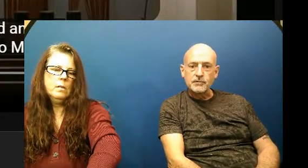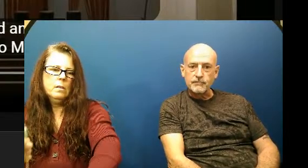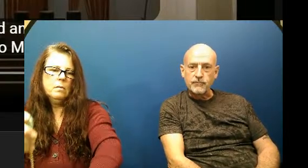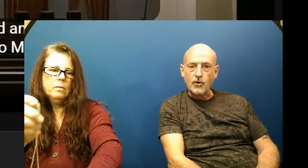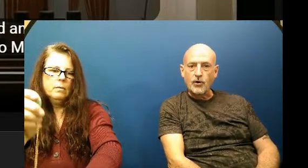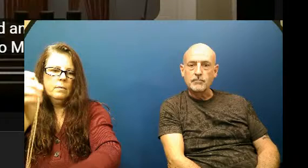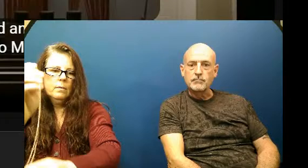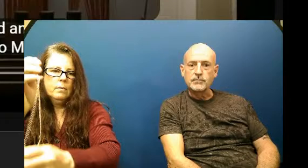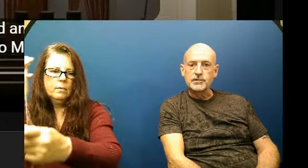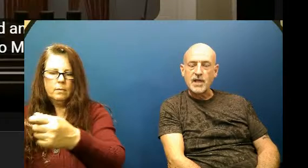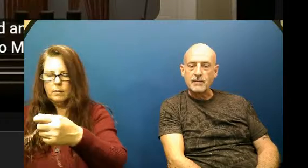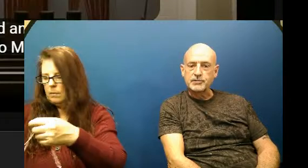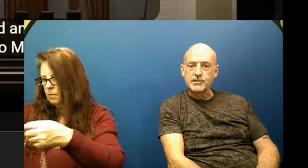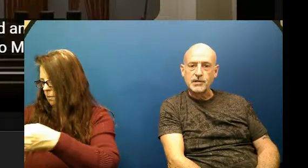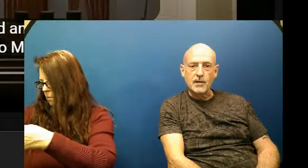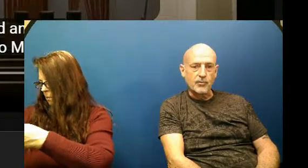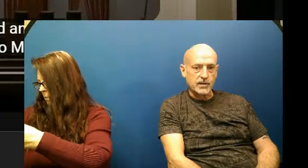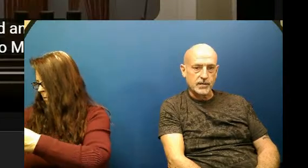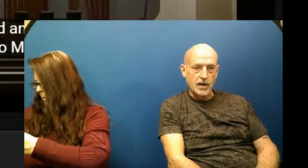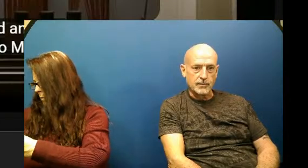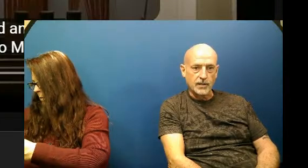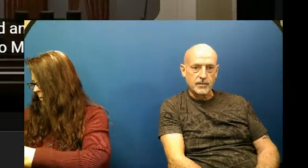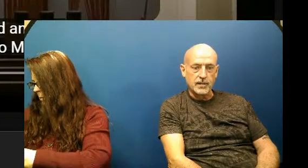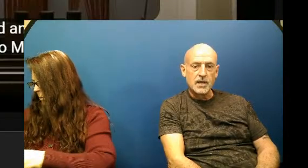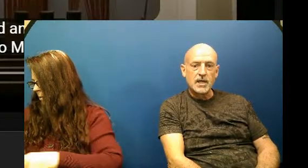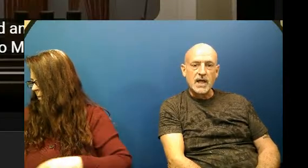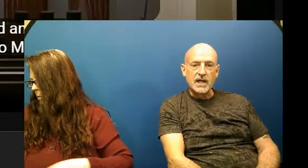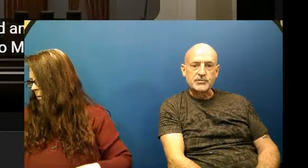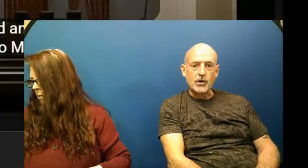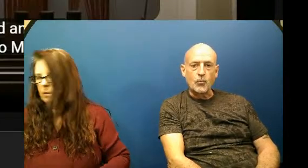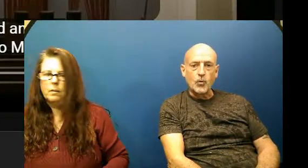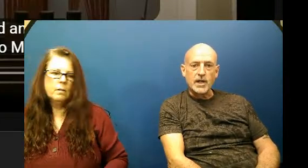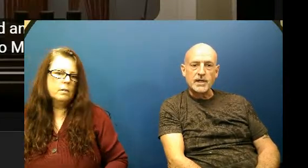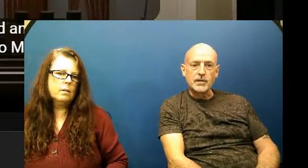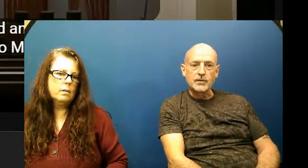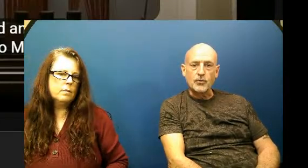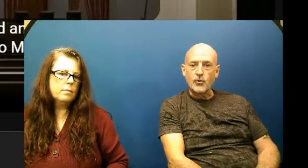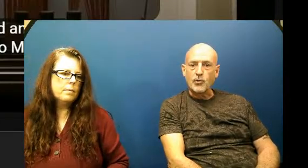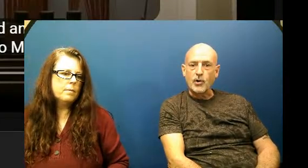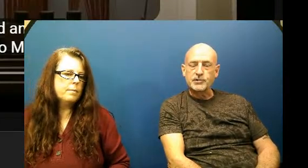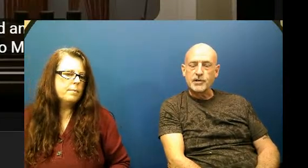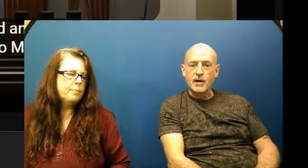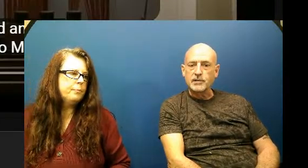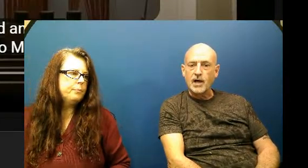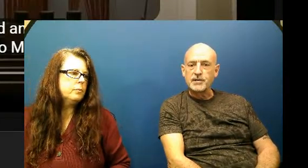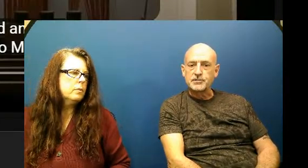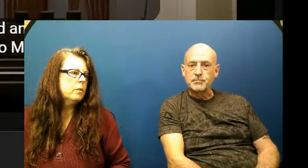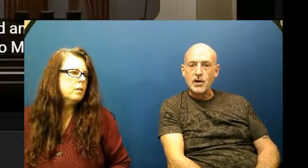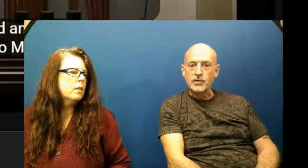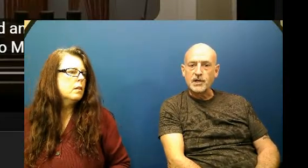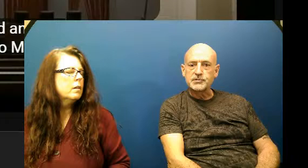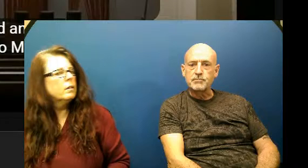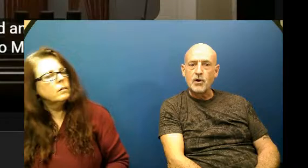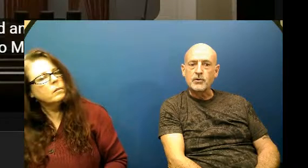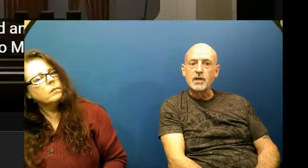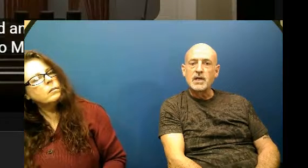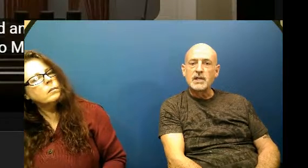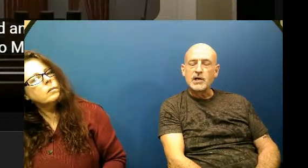purpose for establishing and operating Hobby Lobby. And so when the corporation Hobby Lobby spoke,